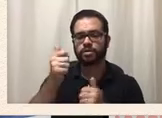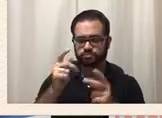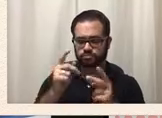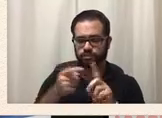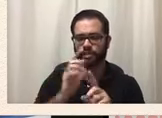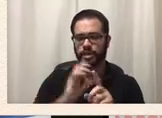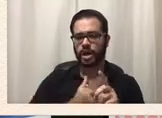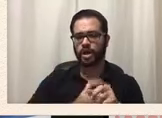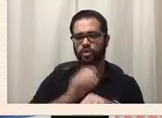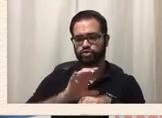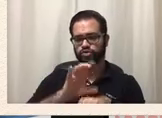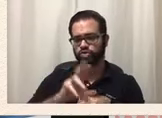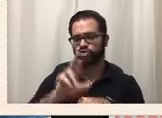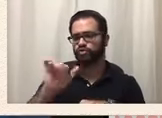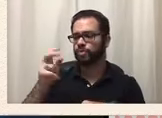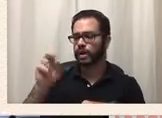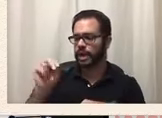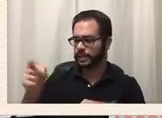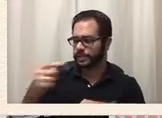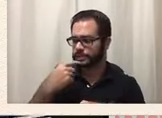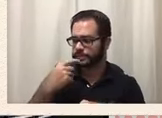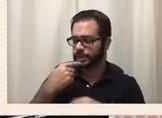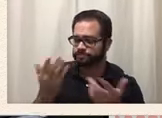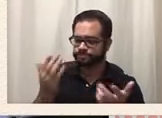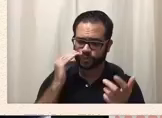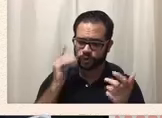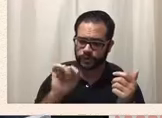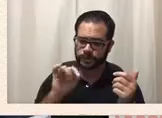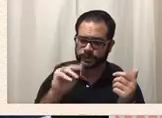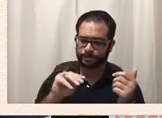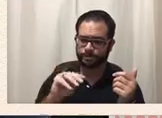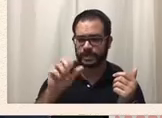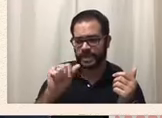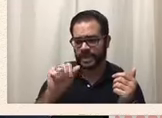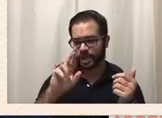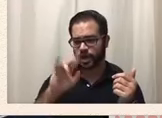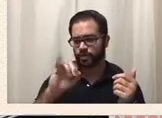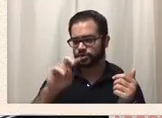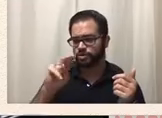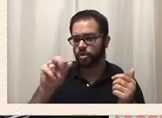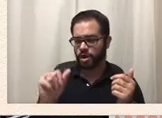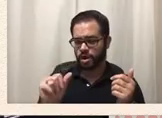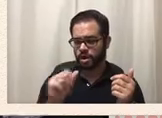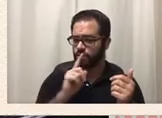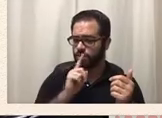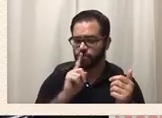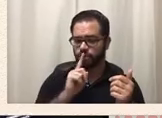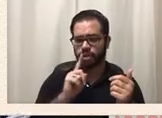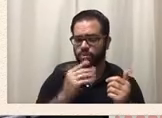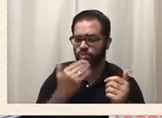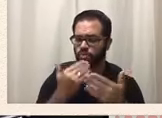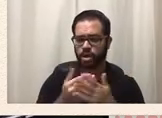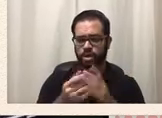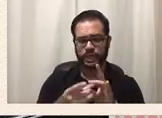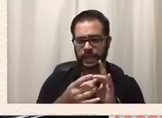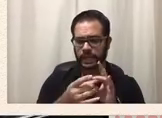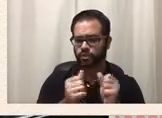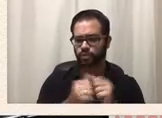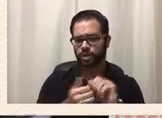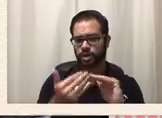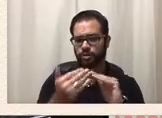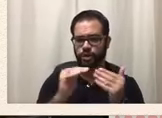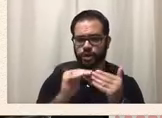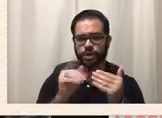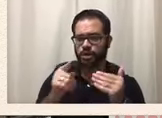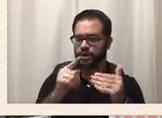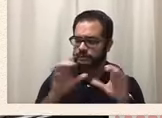Tim, Arizona is so well connected in the community. He does so much for other people.